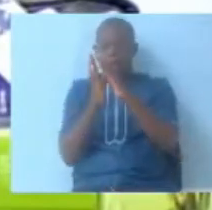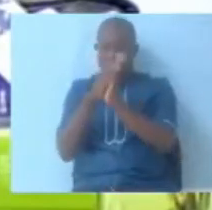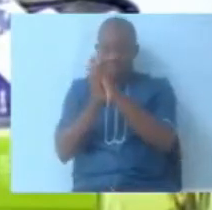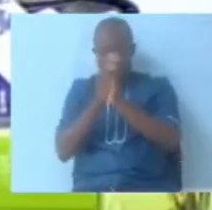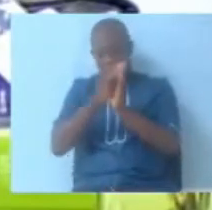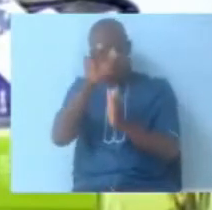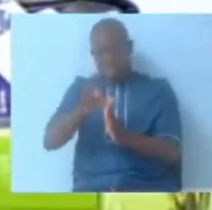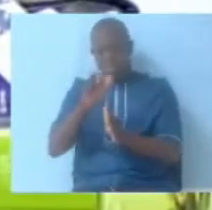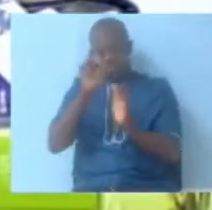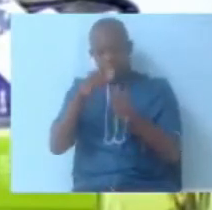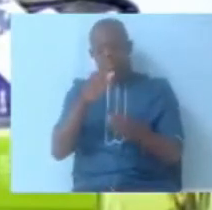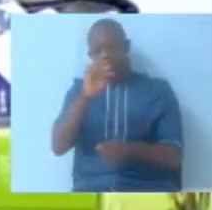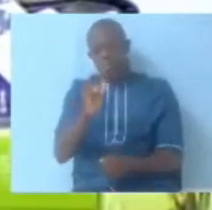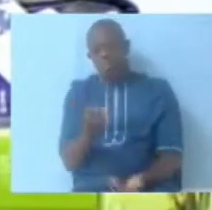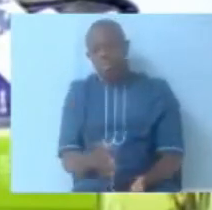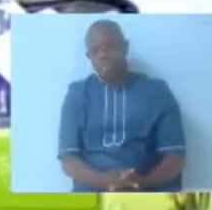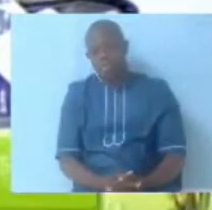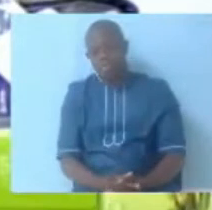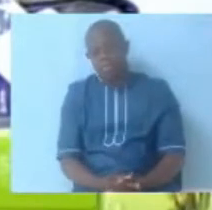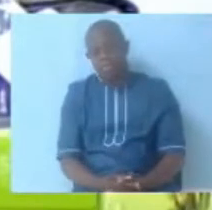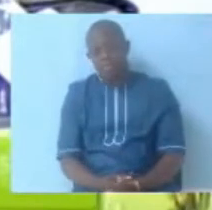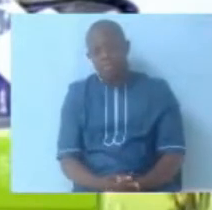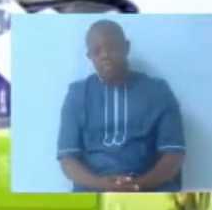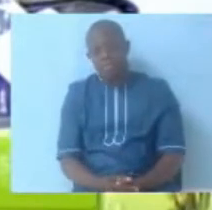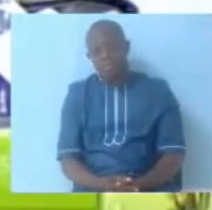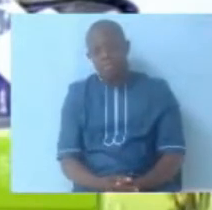I don't think they